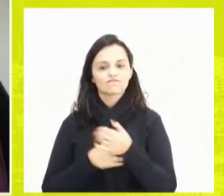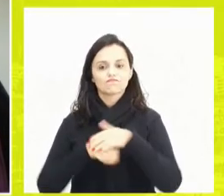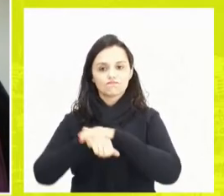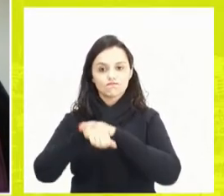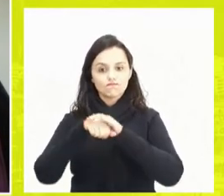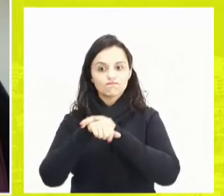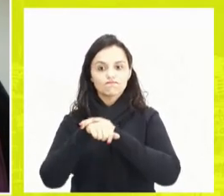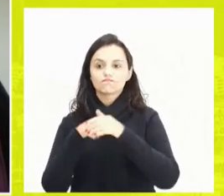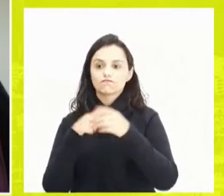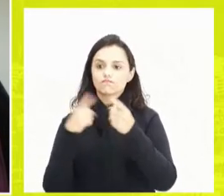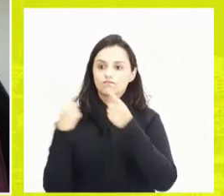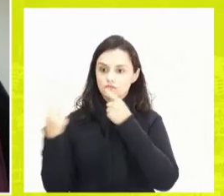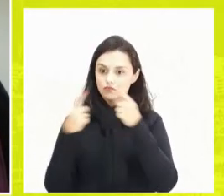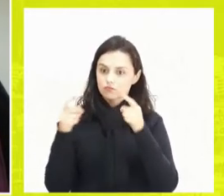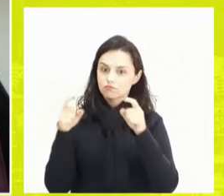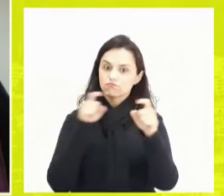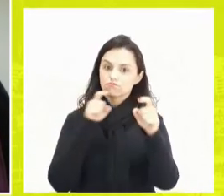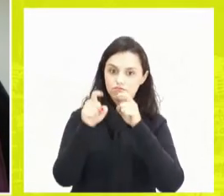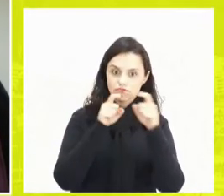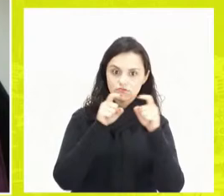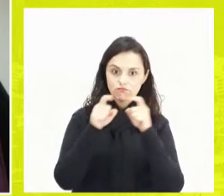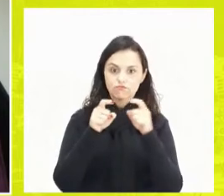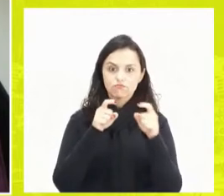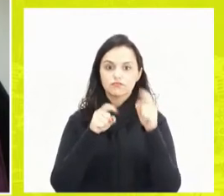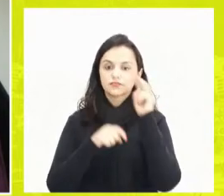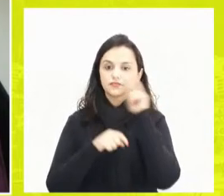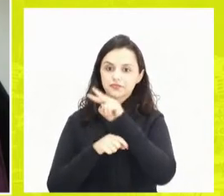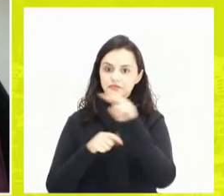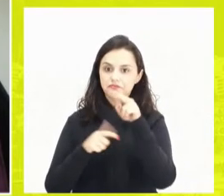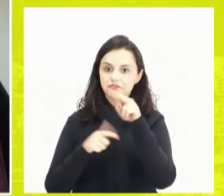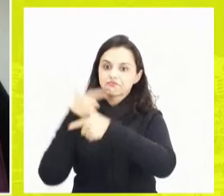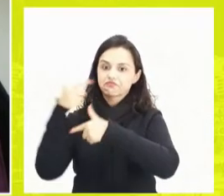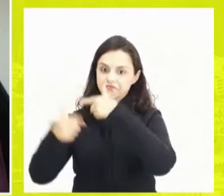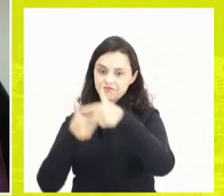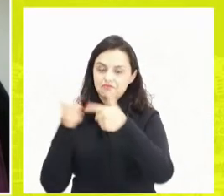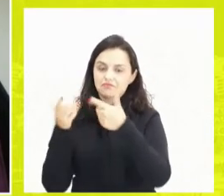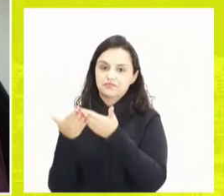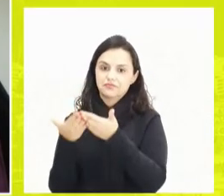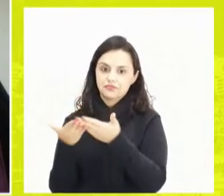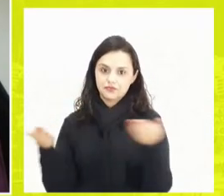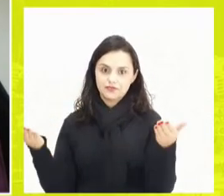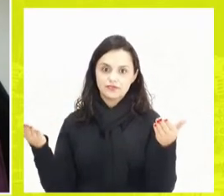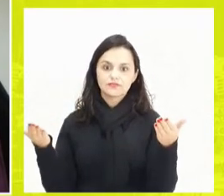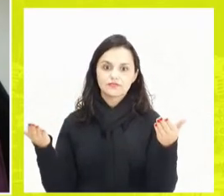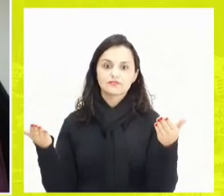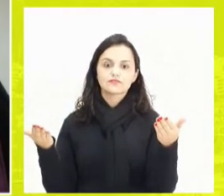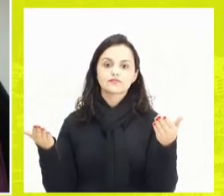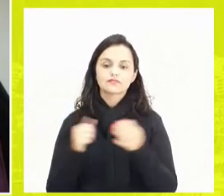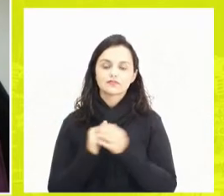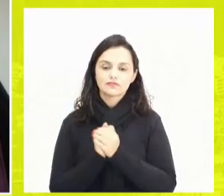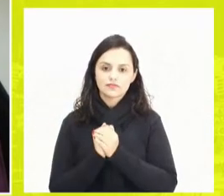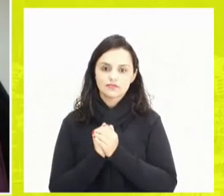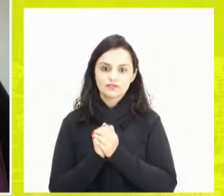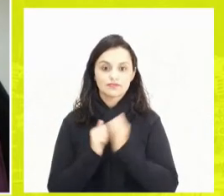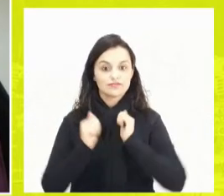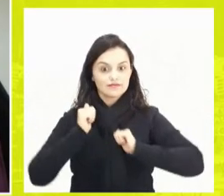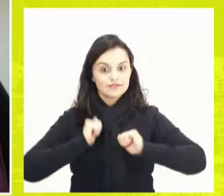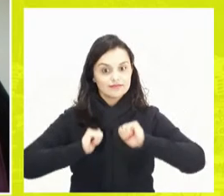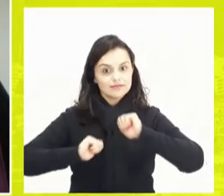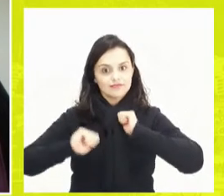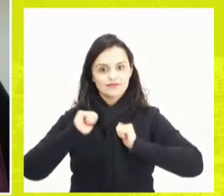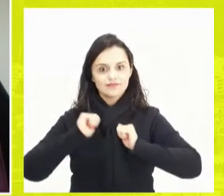discuss hear follow other works done in other disciplines i am